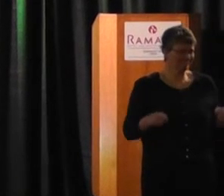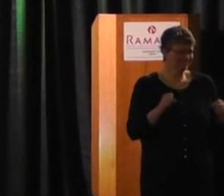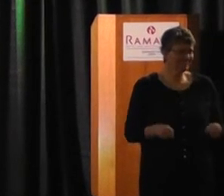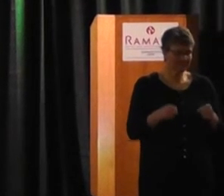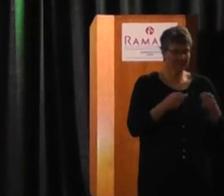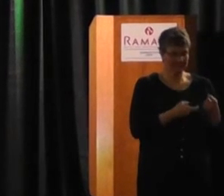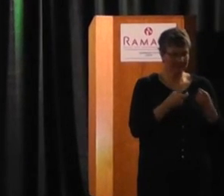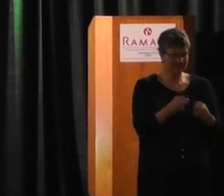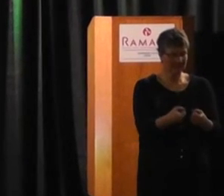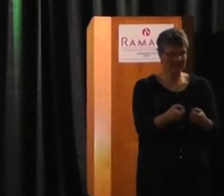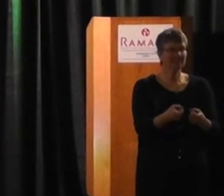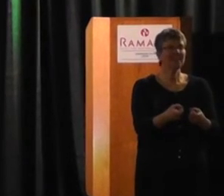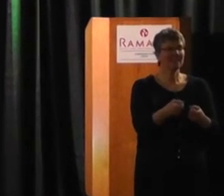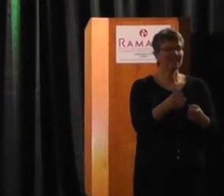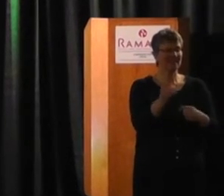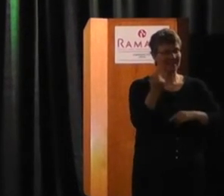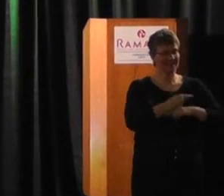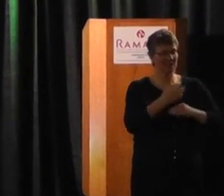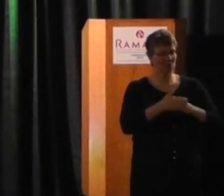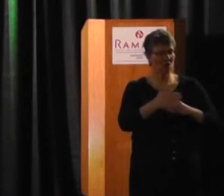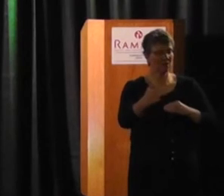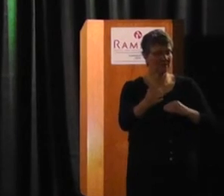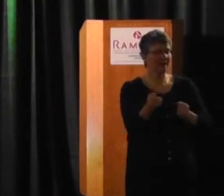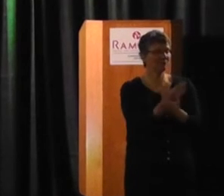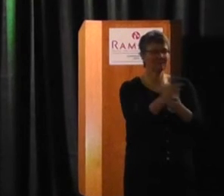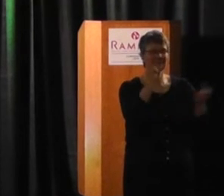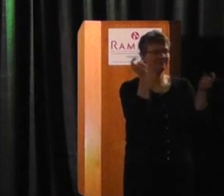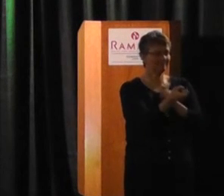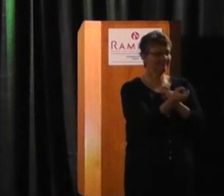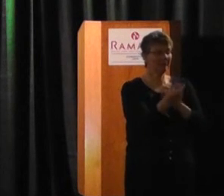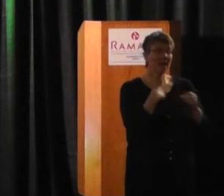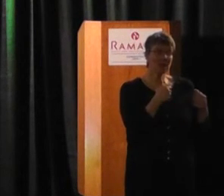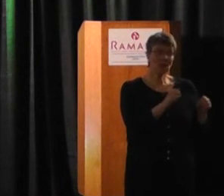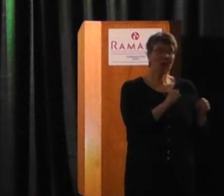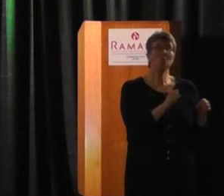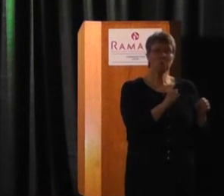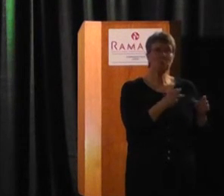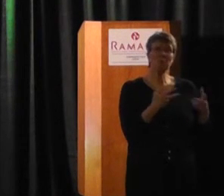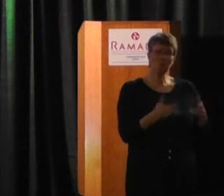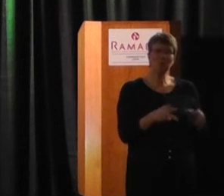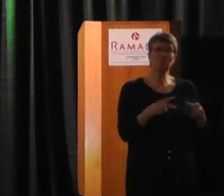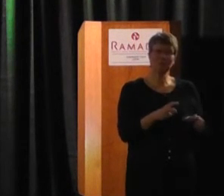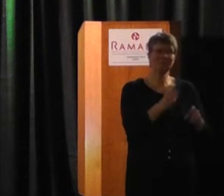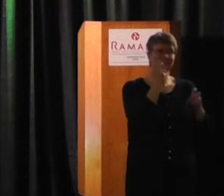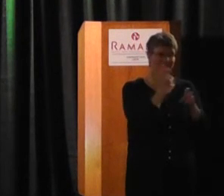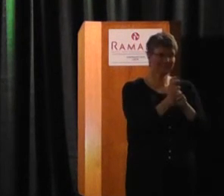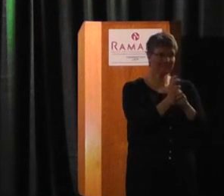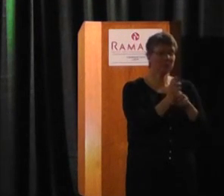and really, everything changed. I tried, and was really, really hard, because, you know, you need a lot of up